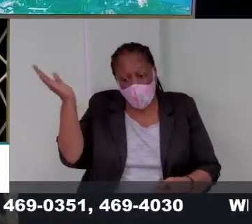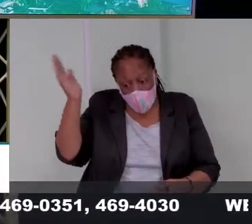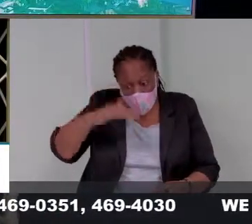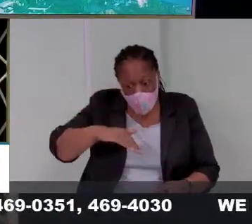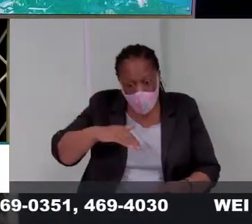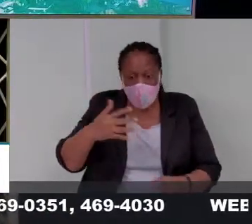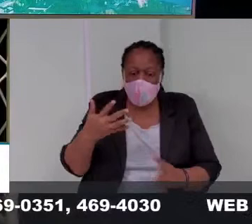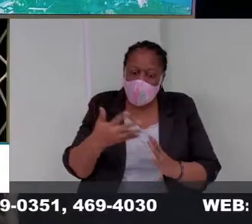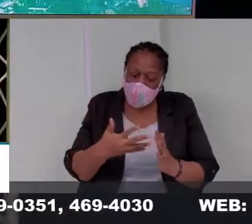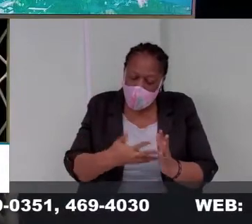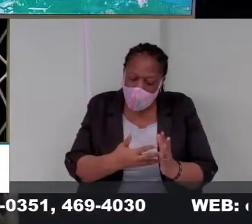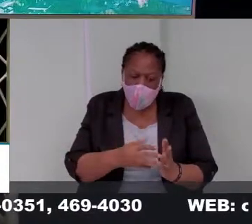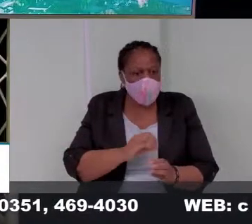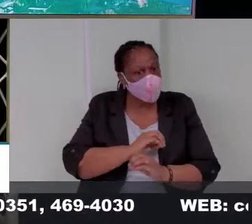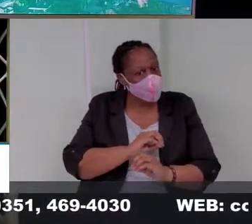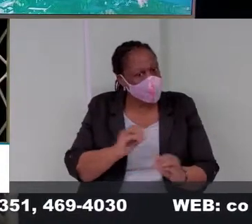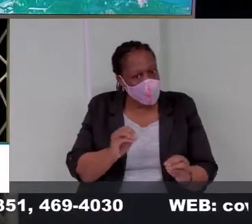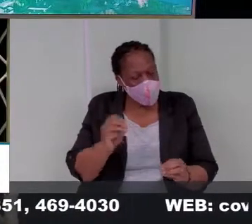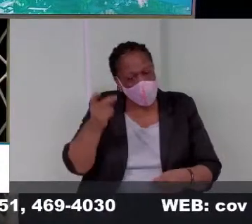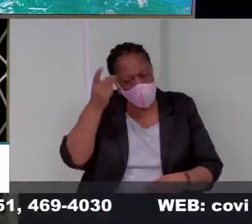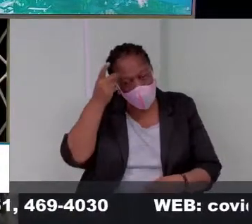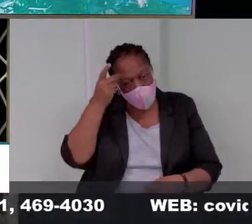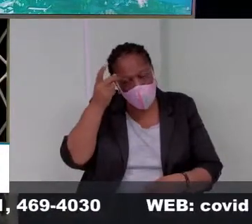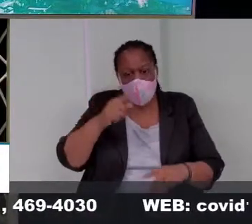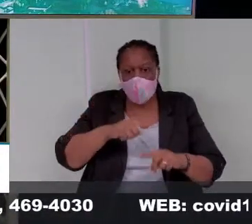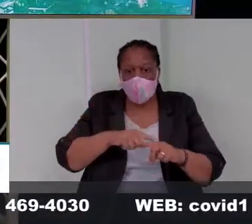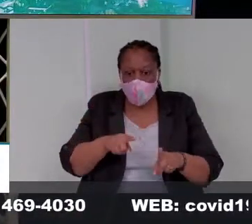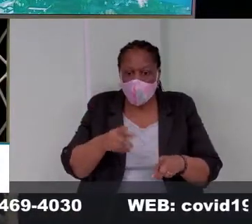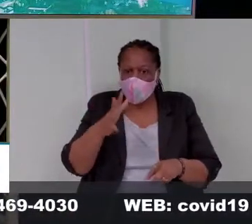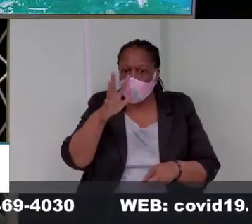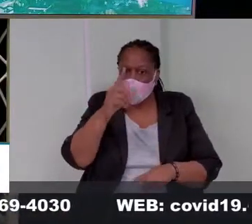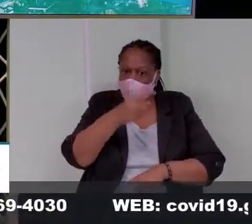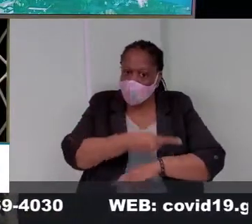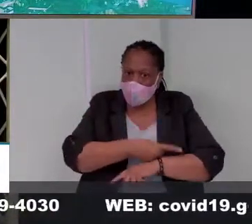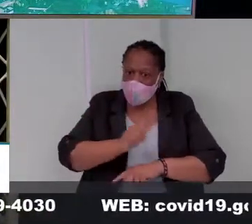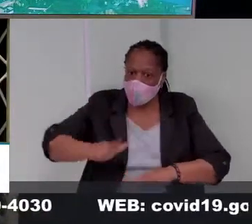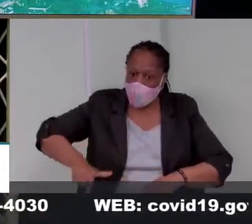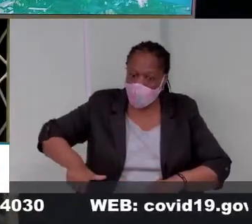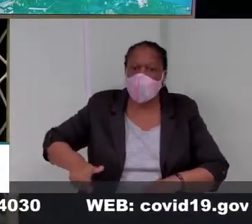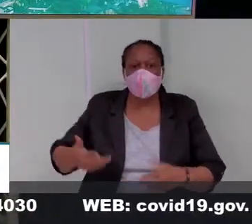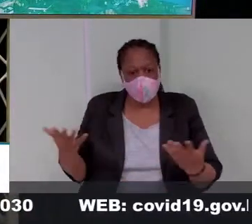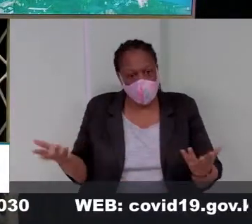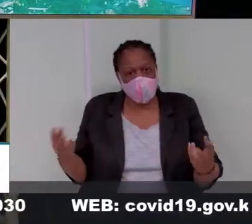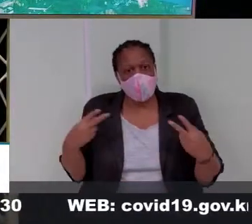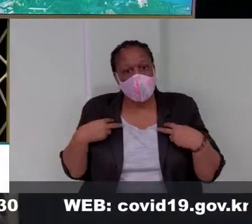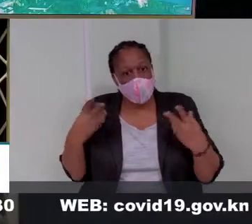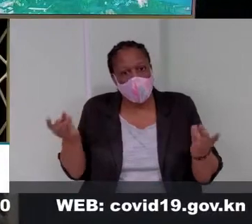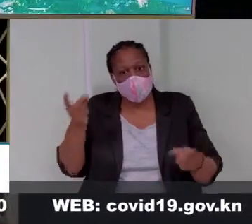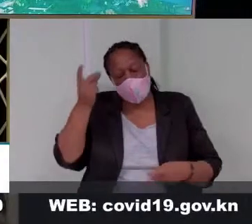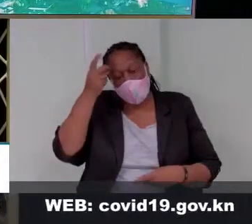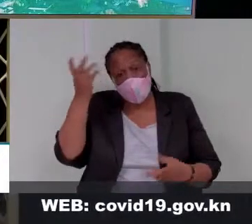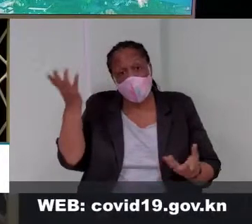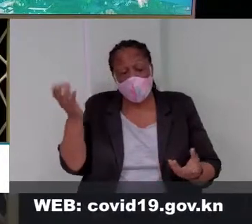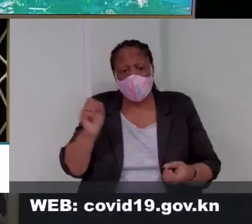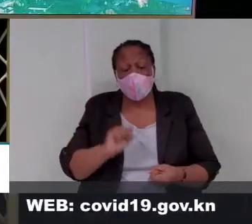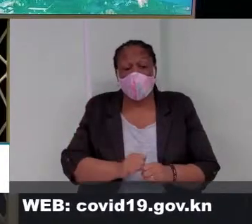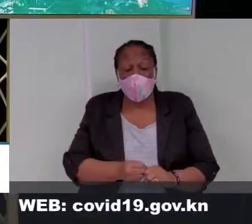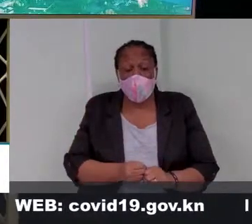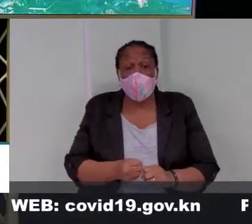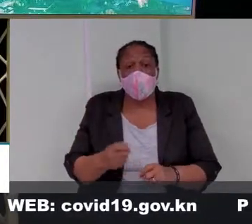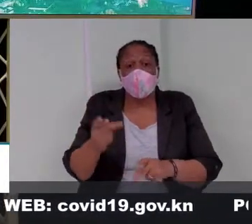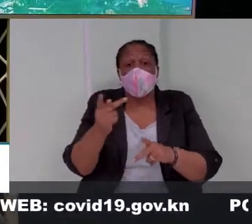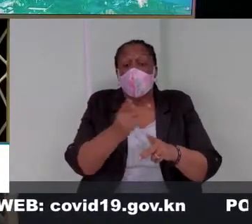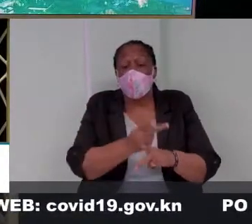temperature checks, which are critical, very critical. So therefore, I'm asking individuals